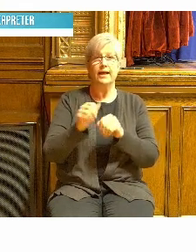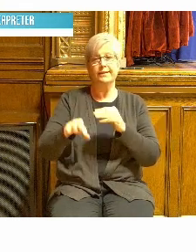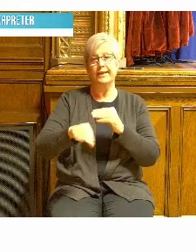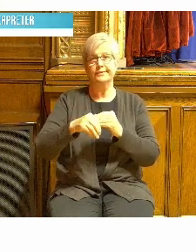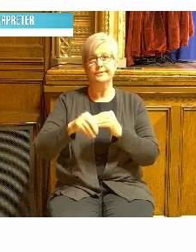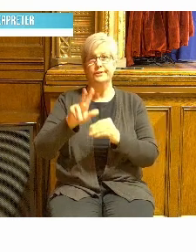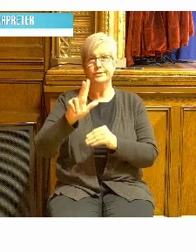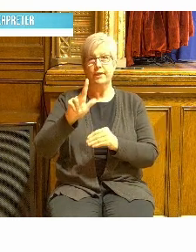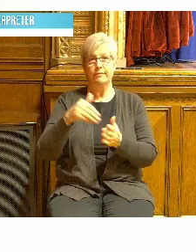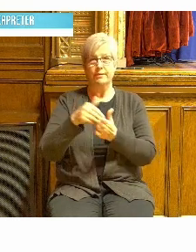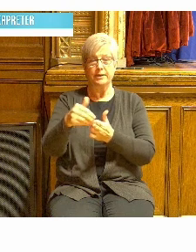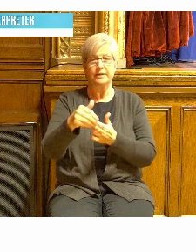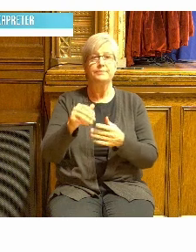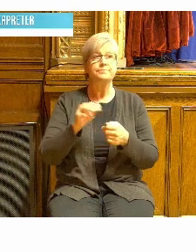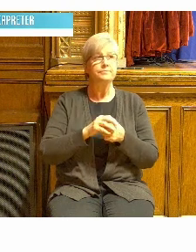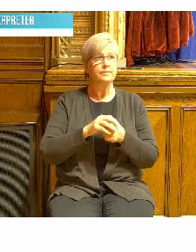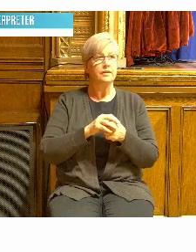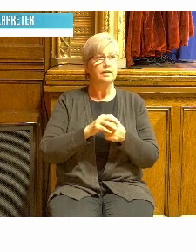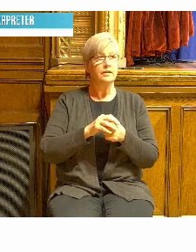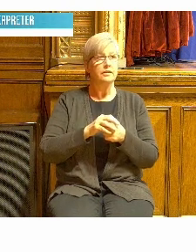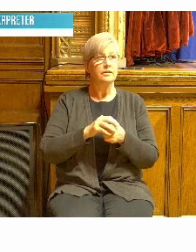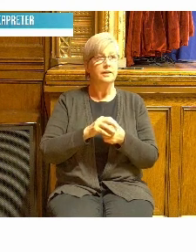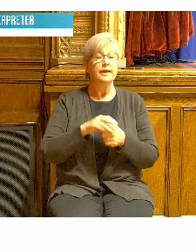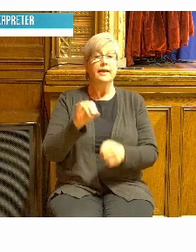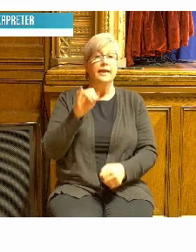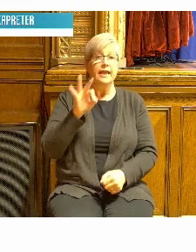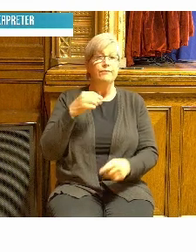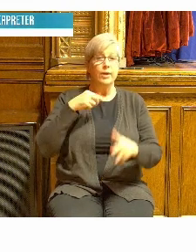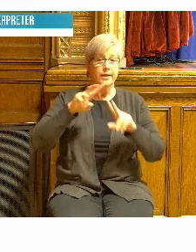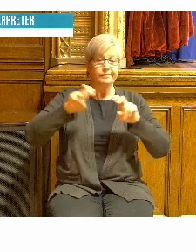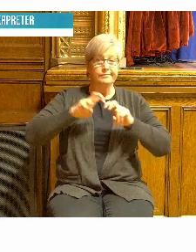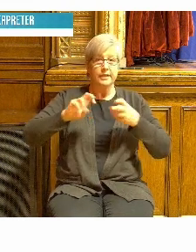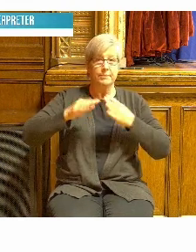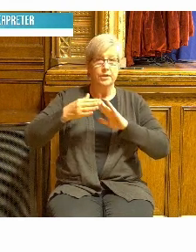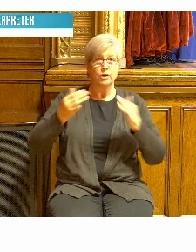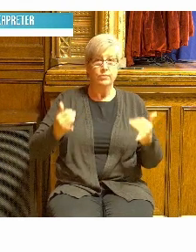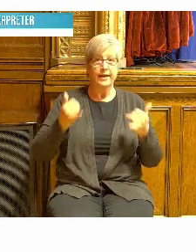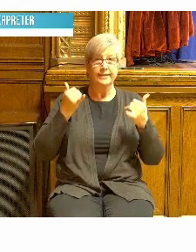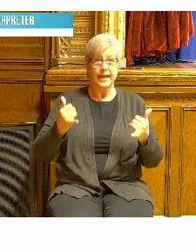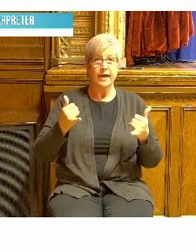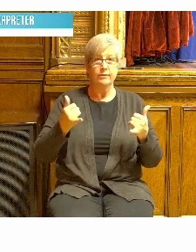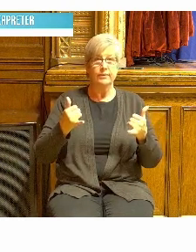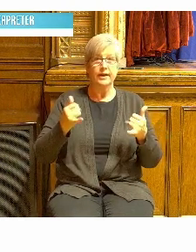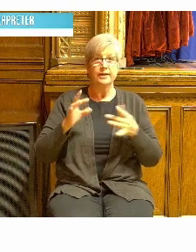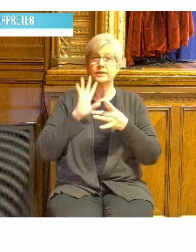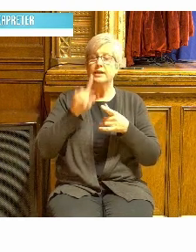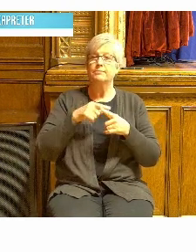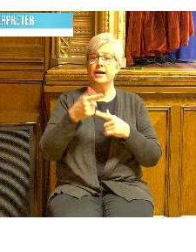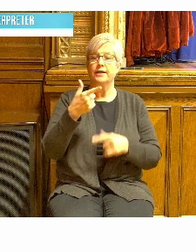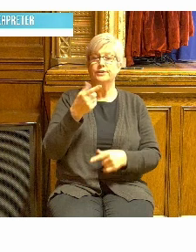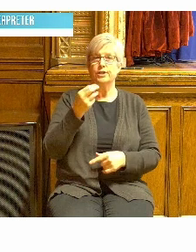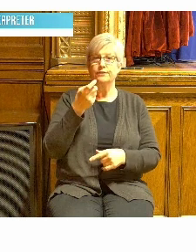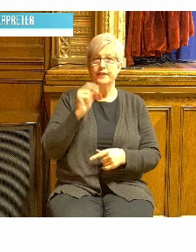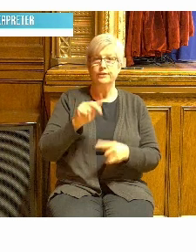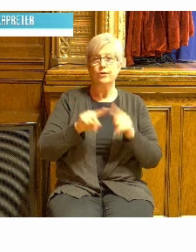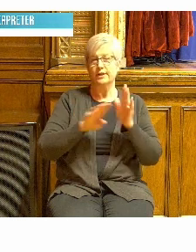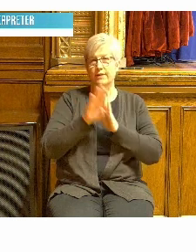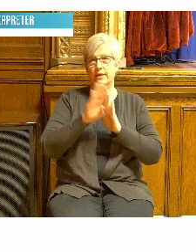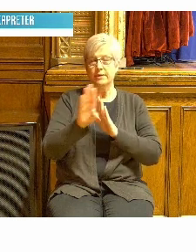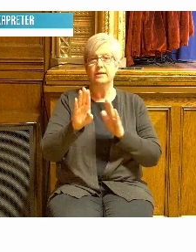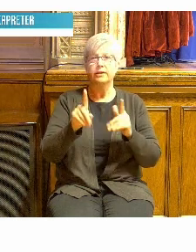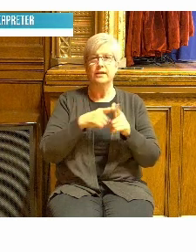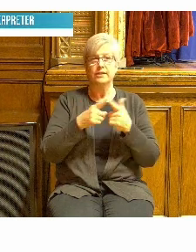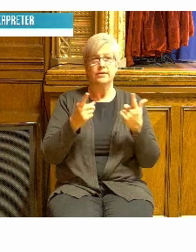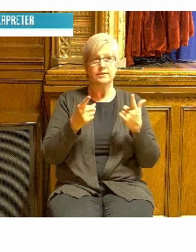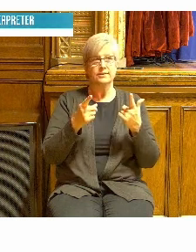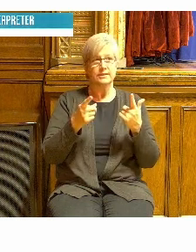additional $23 million. If we look at our community right now as it relates to gentrification or development, there's a